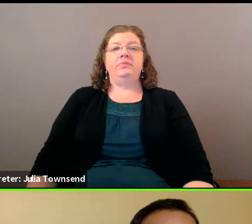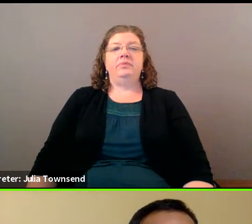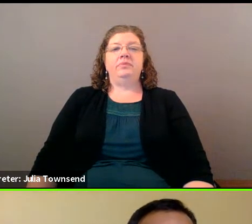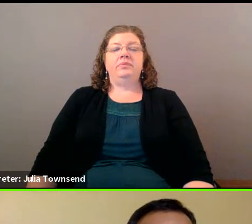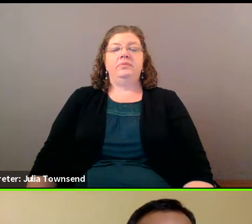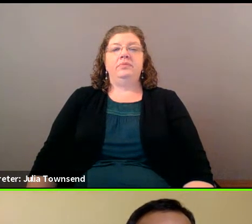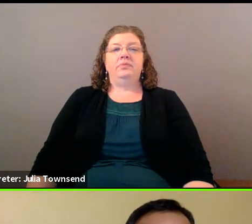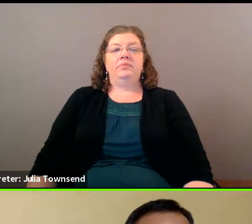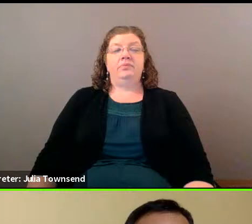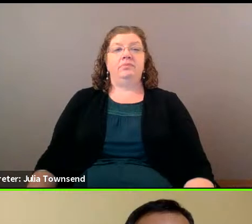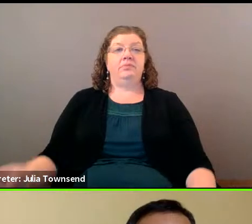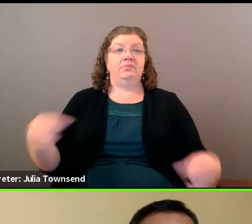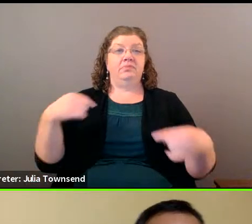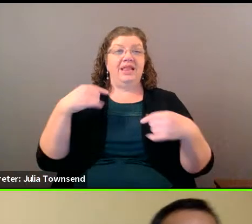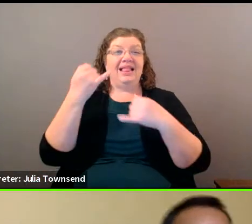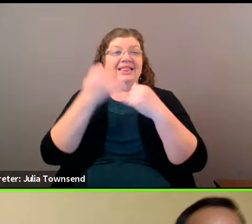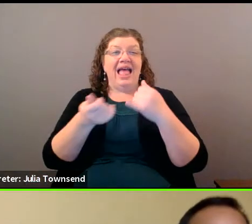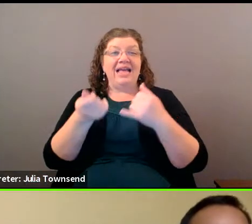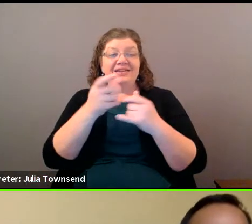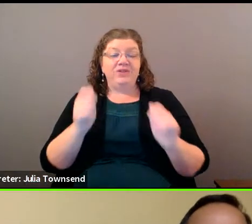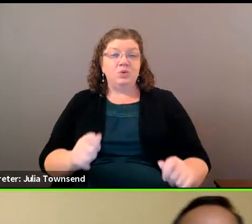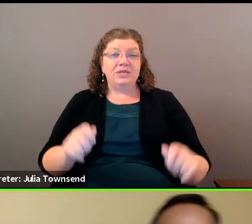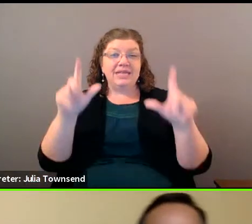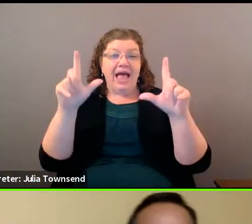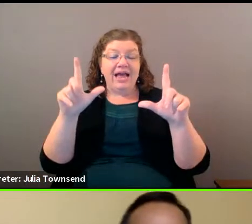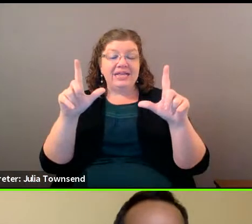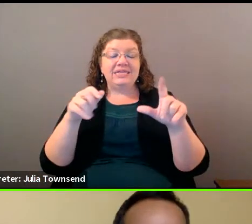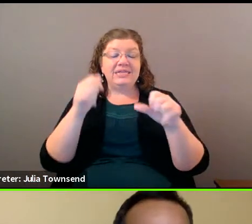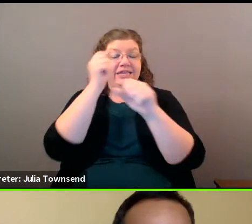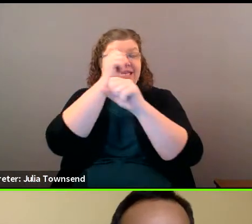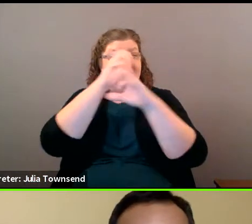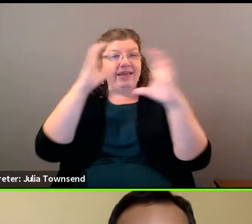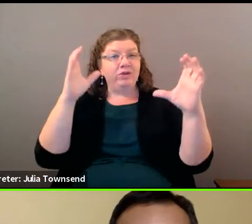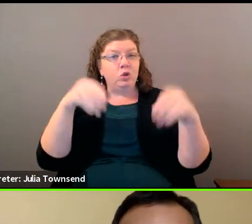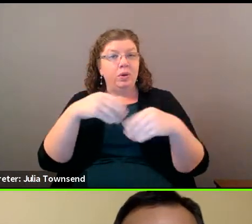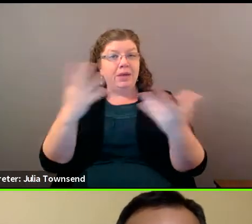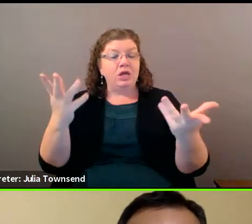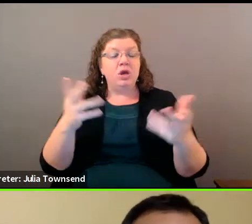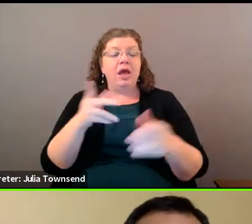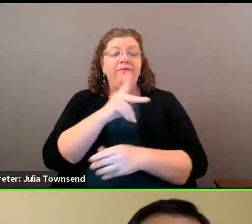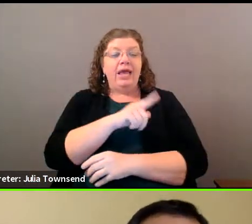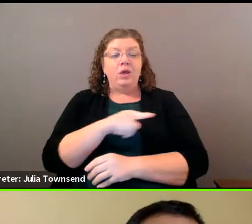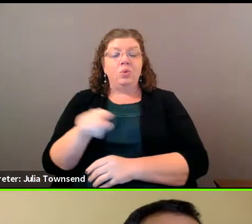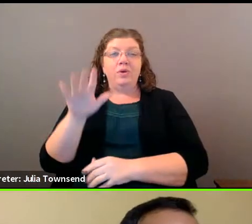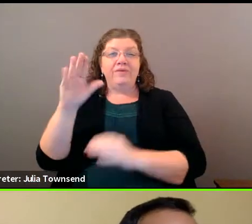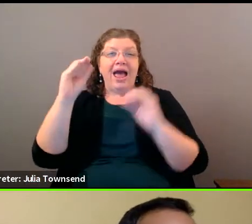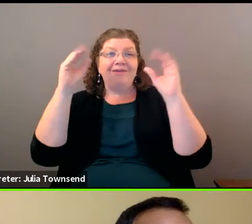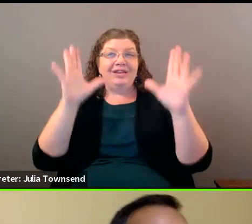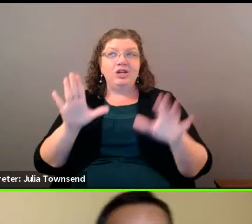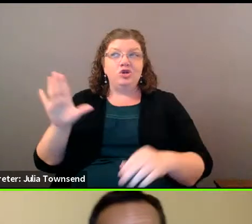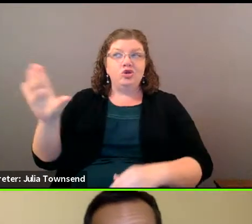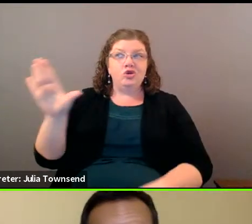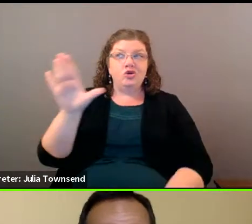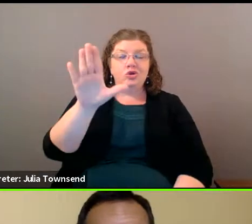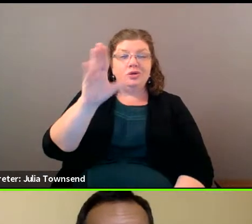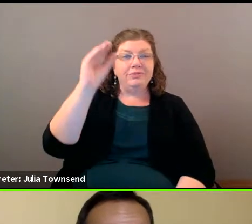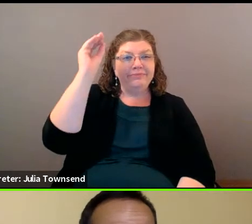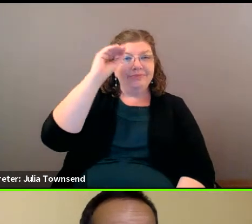These last few slides are giving you a picture of our K-5 teachers, both words